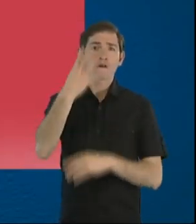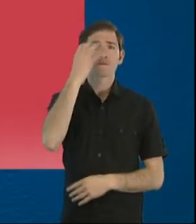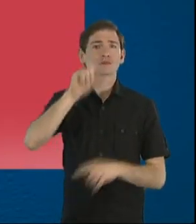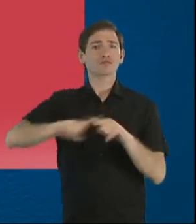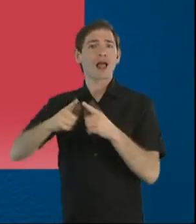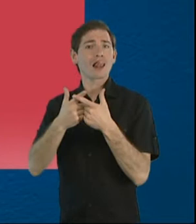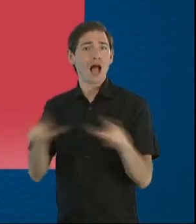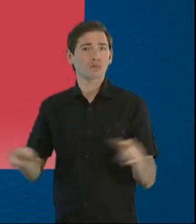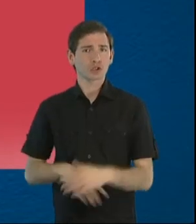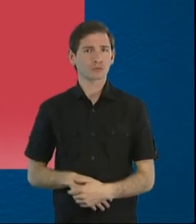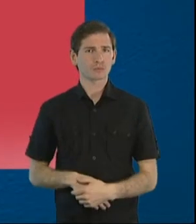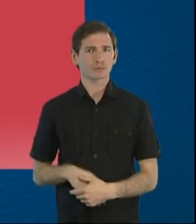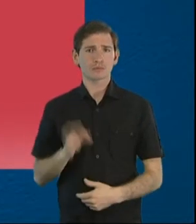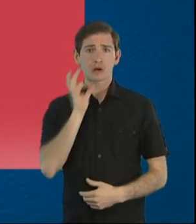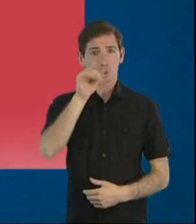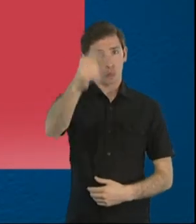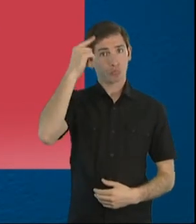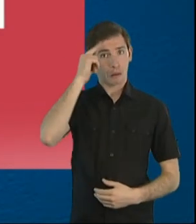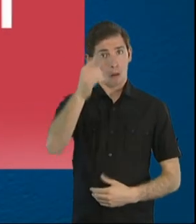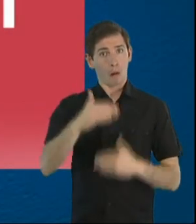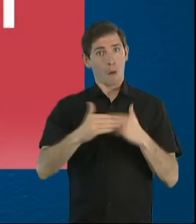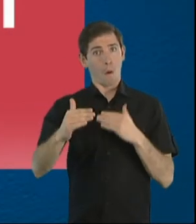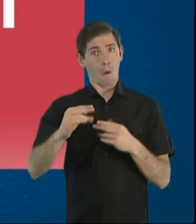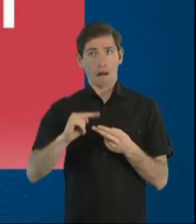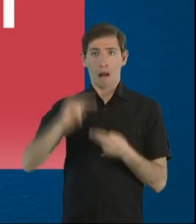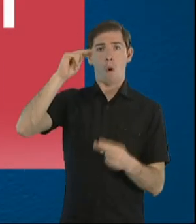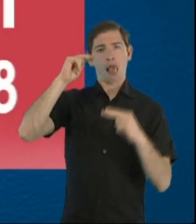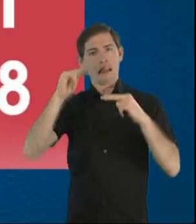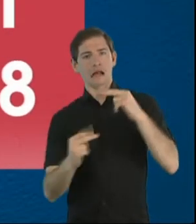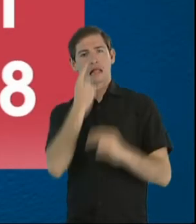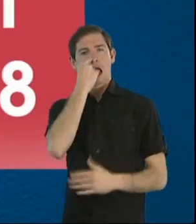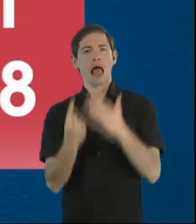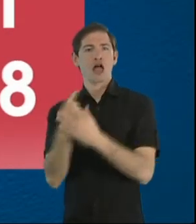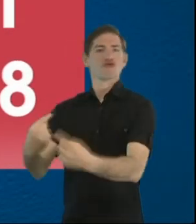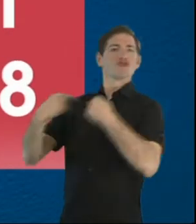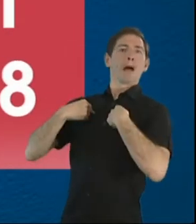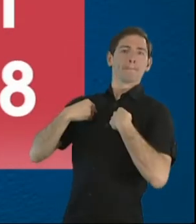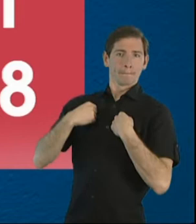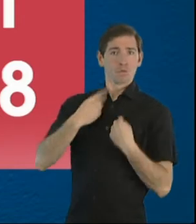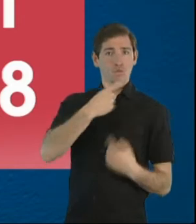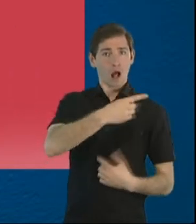When do you think you were less likely to be a victim of crime? 1981 or 2008?